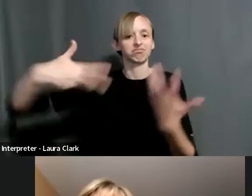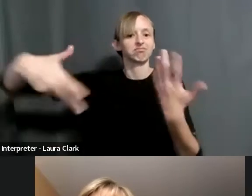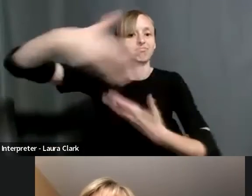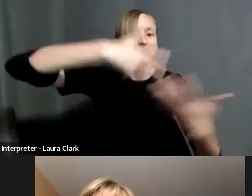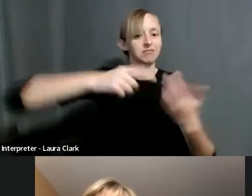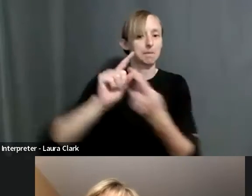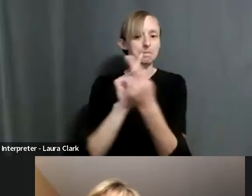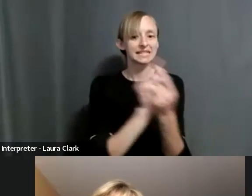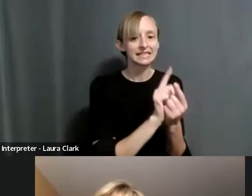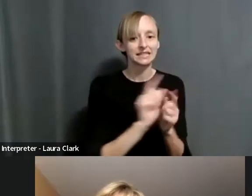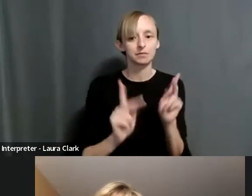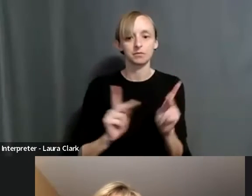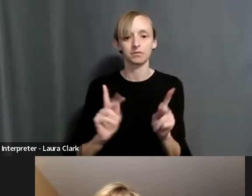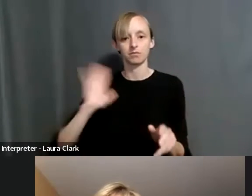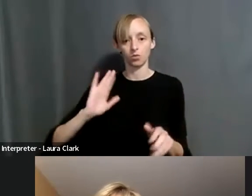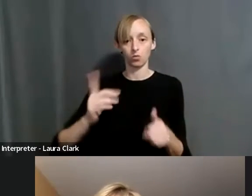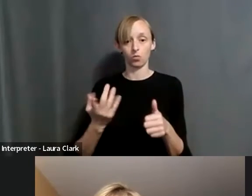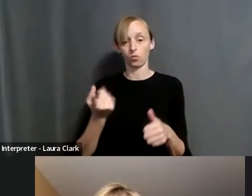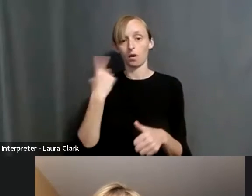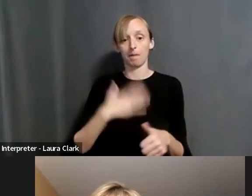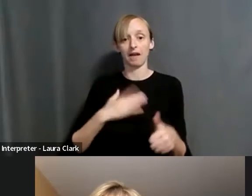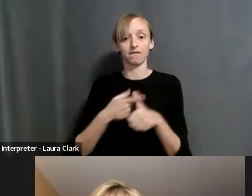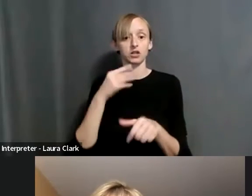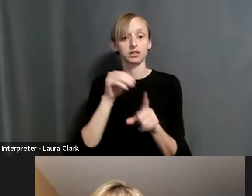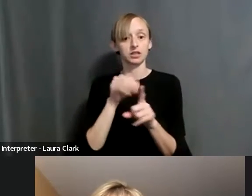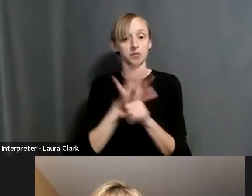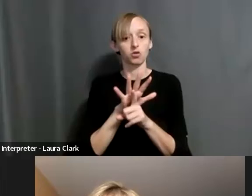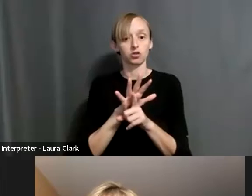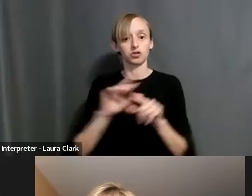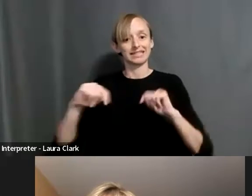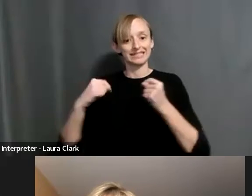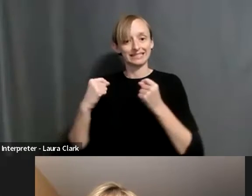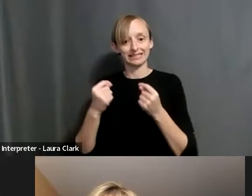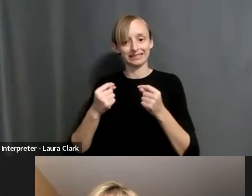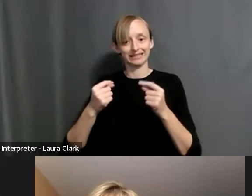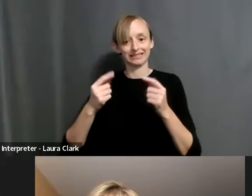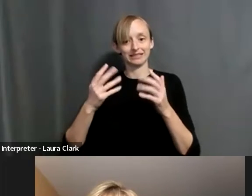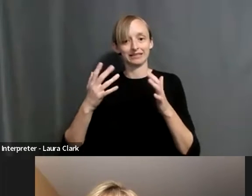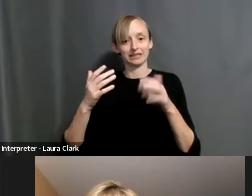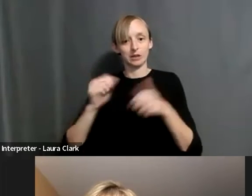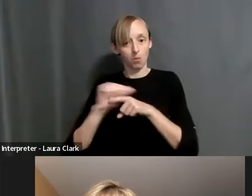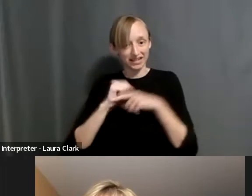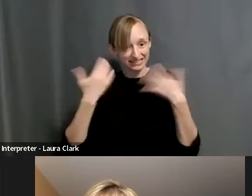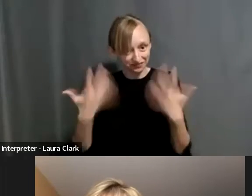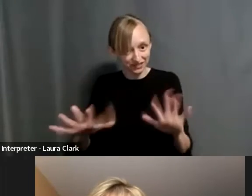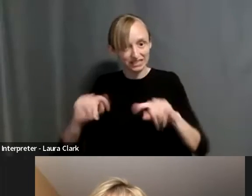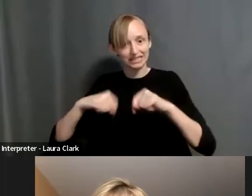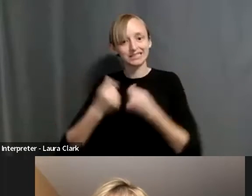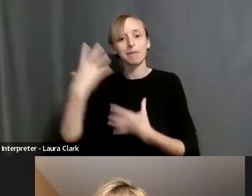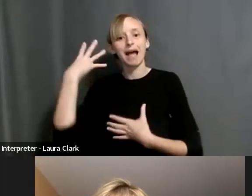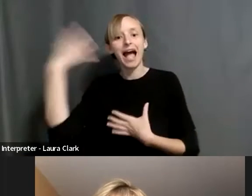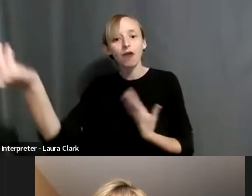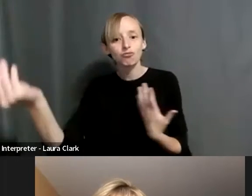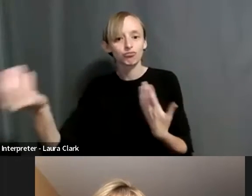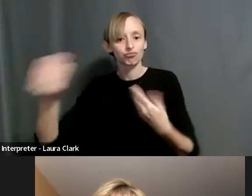of my first exposures to going out with the team after practice and going to